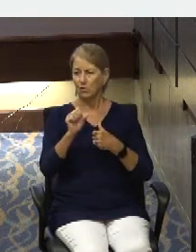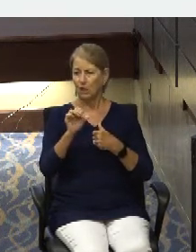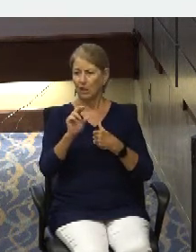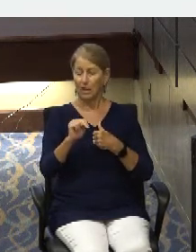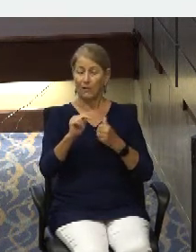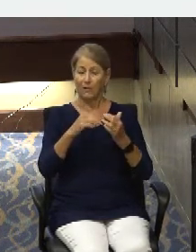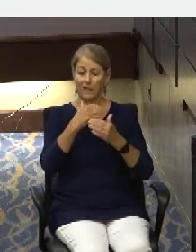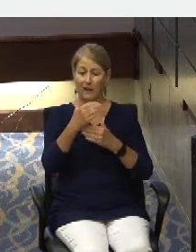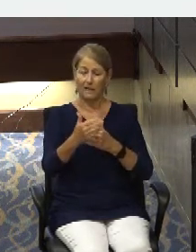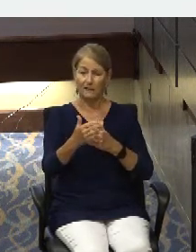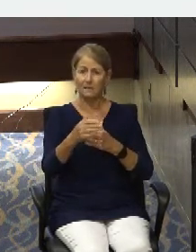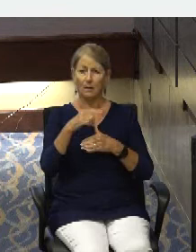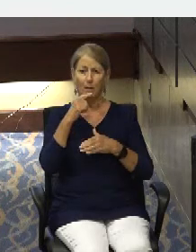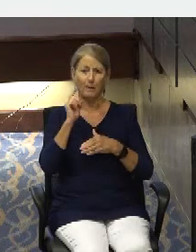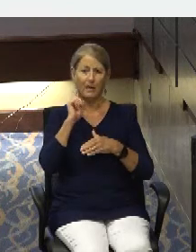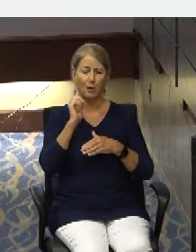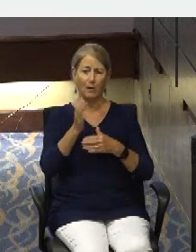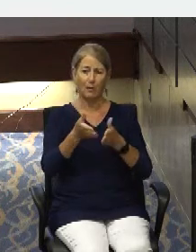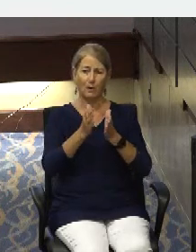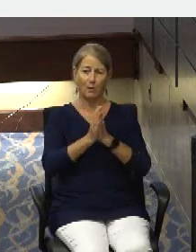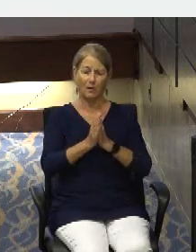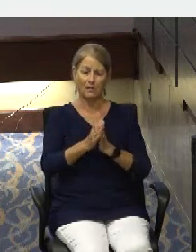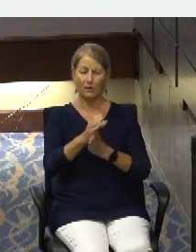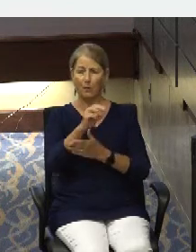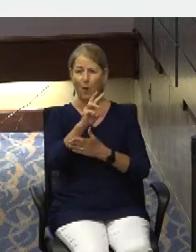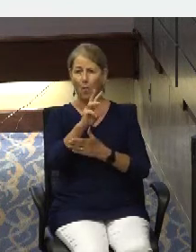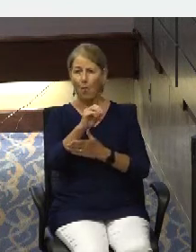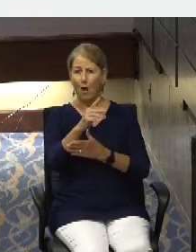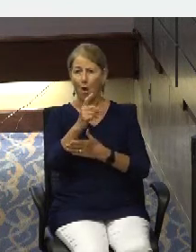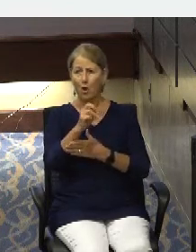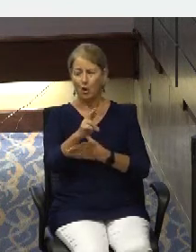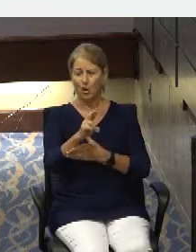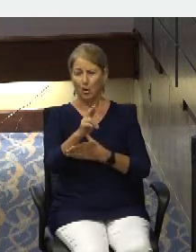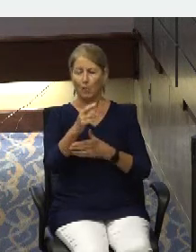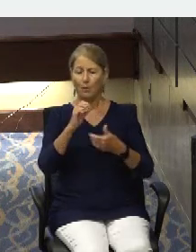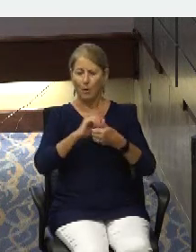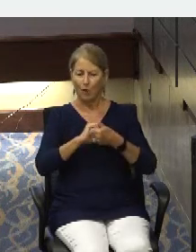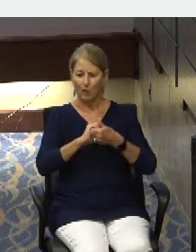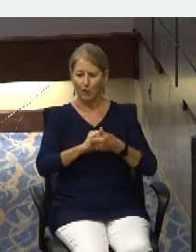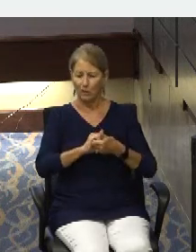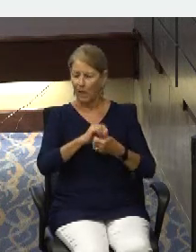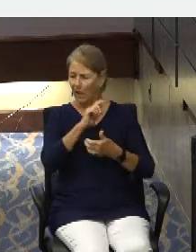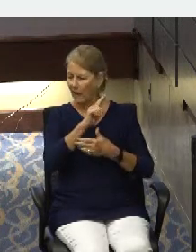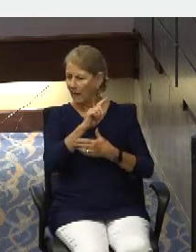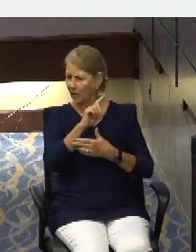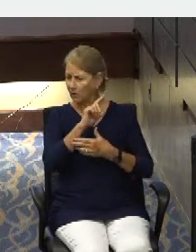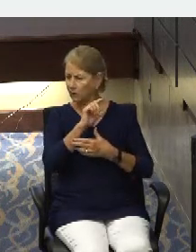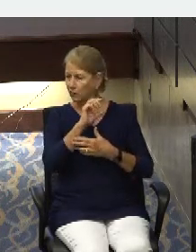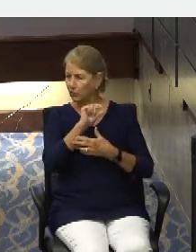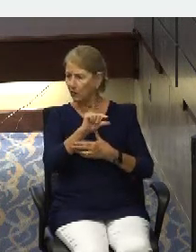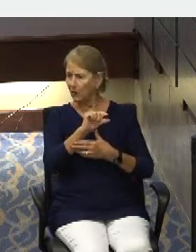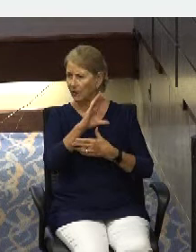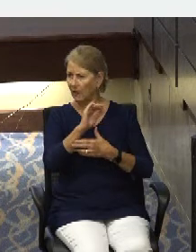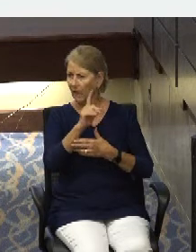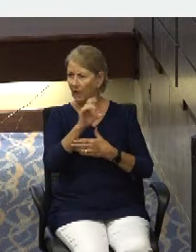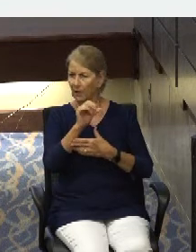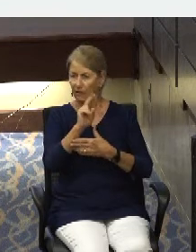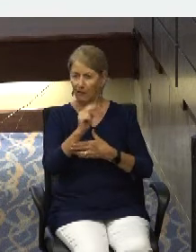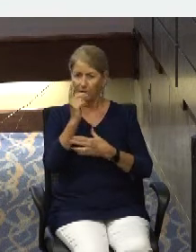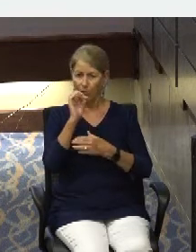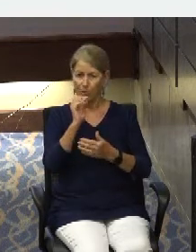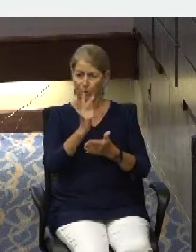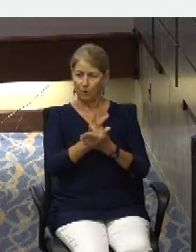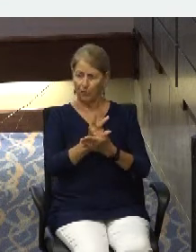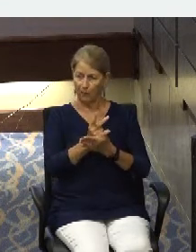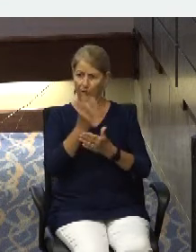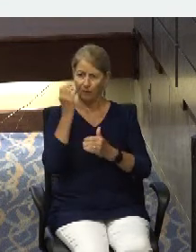Next is a public hearing on a request from Walker Partners on behalf of LG Callan LLC for the approval of a final PUD plan for Callan